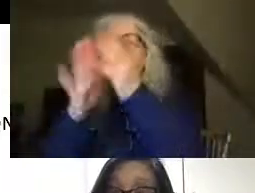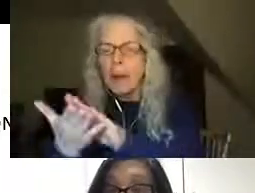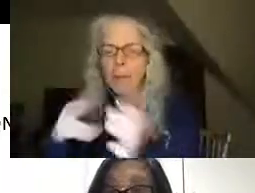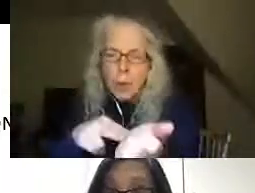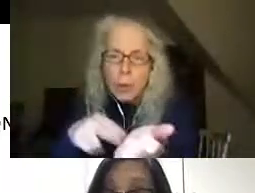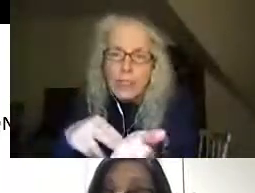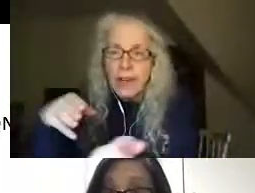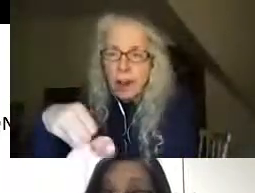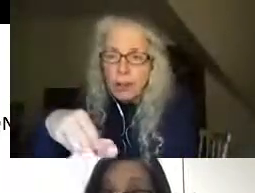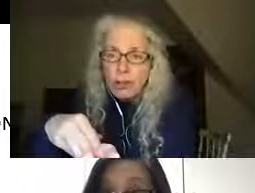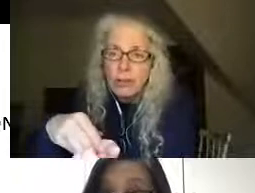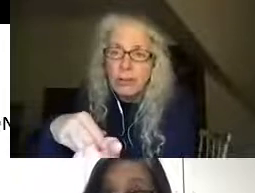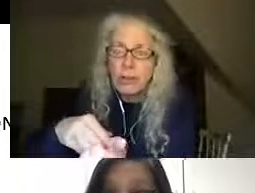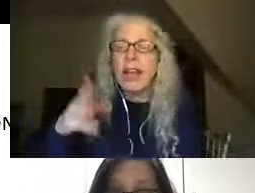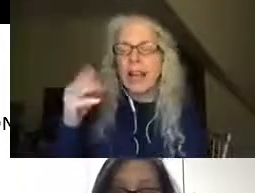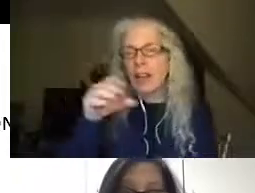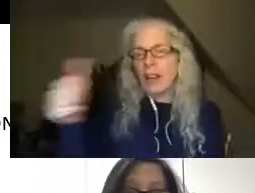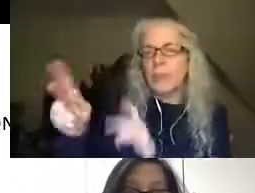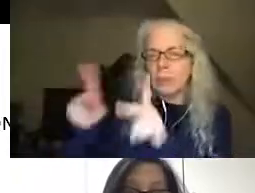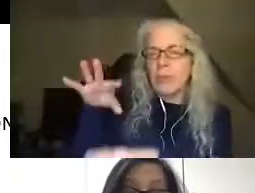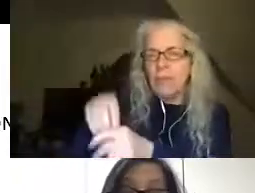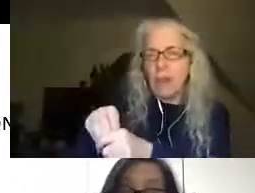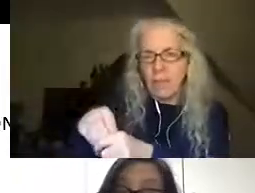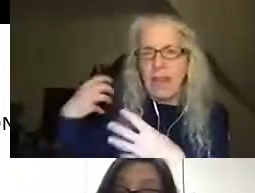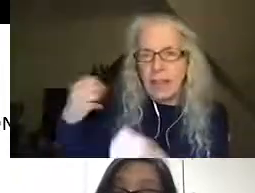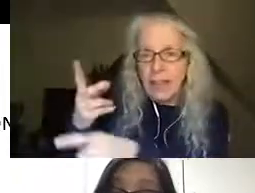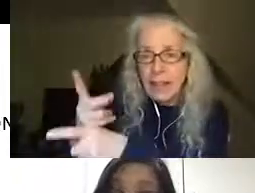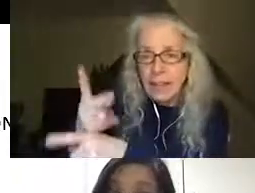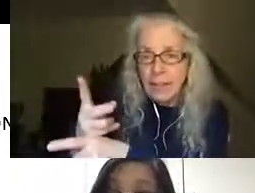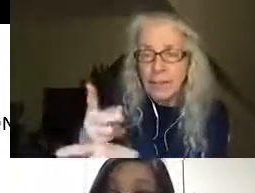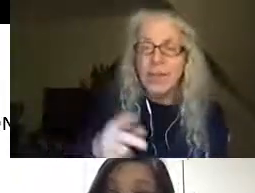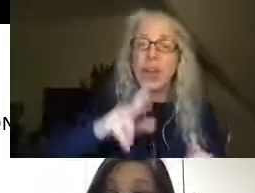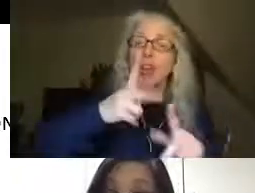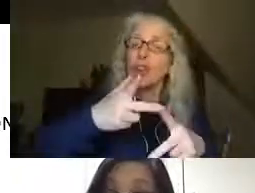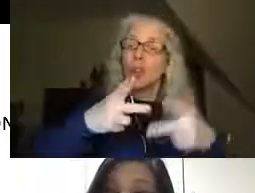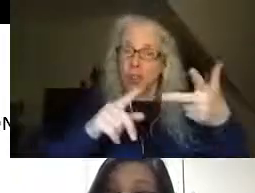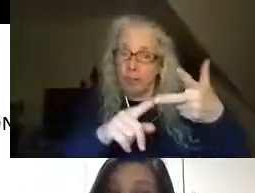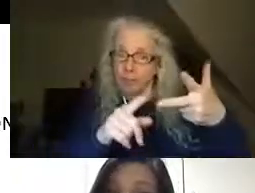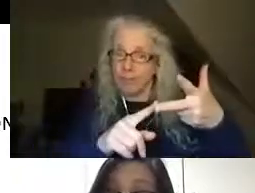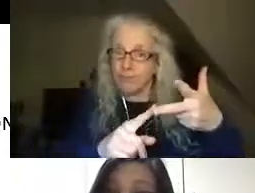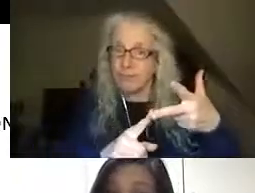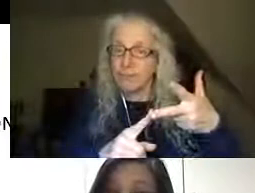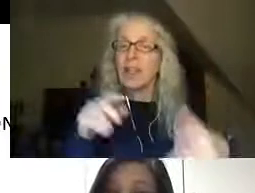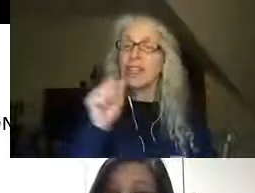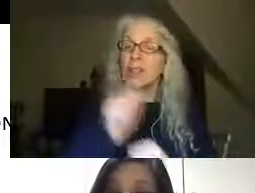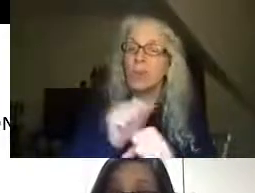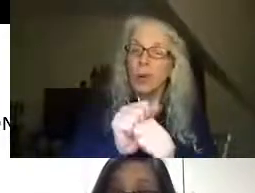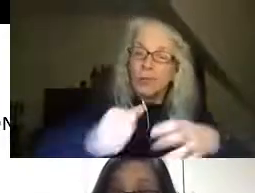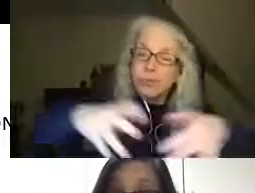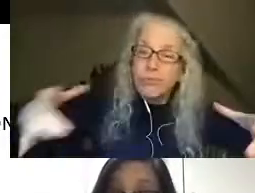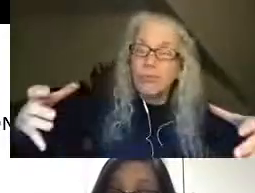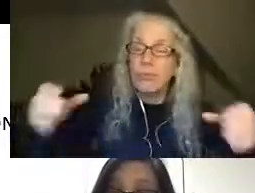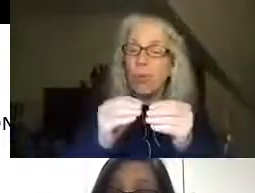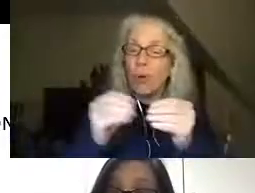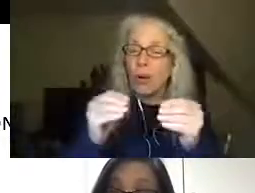professions, as well as other stakeholders. And then the third and final project goal is workforce development.